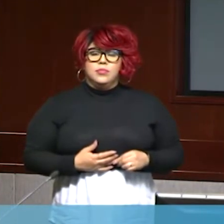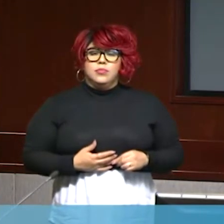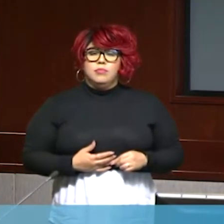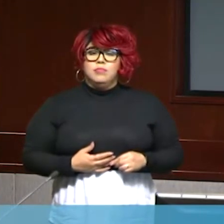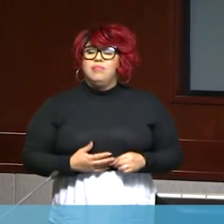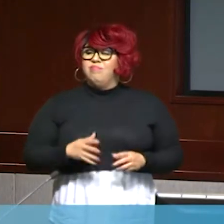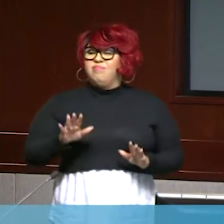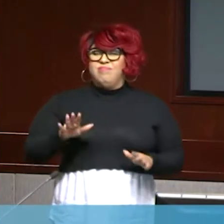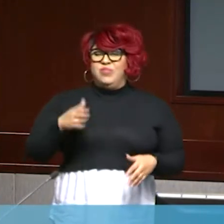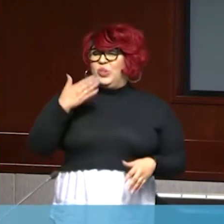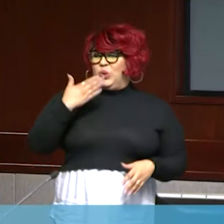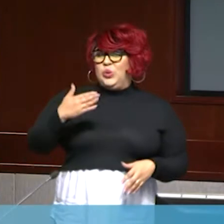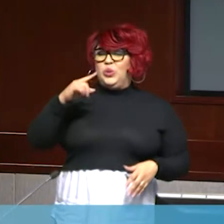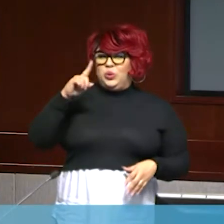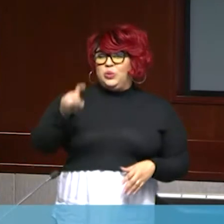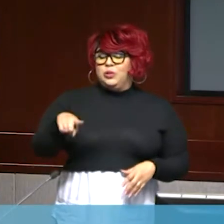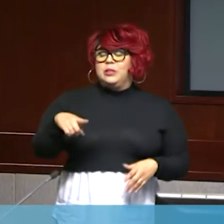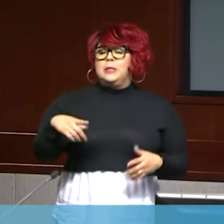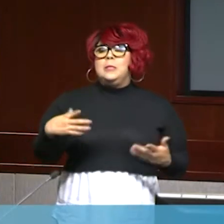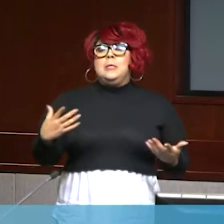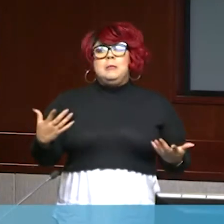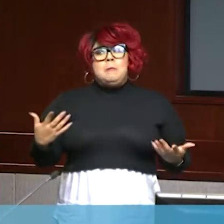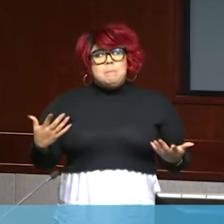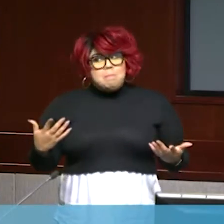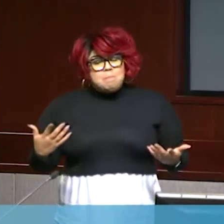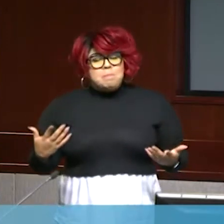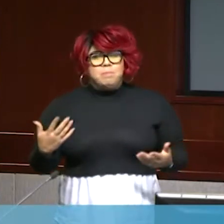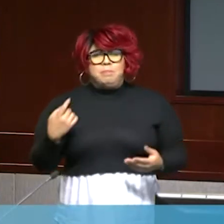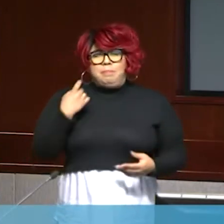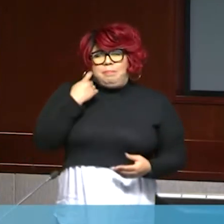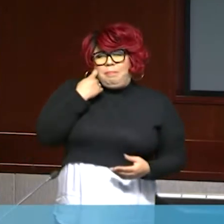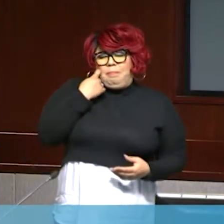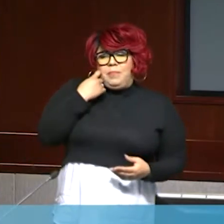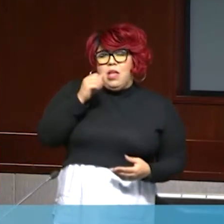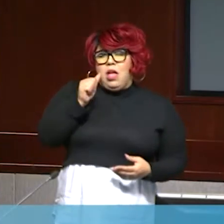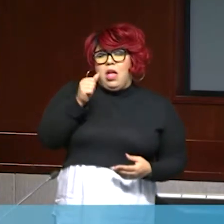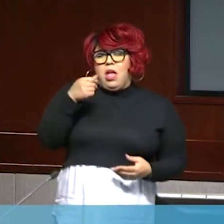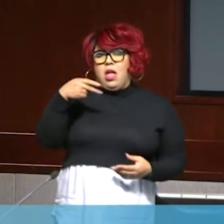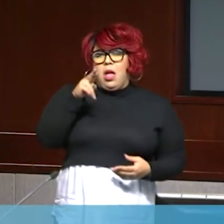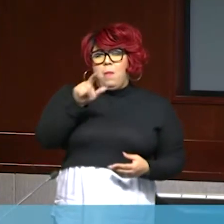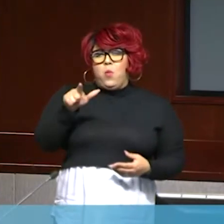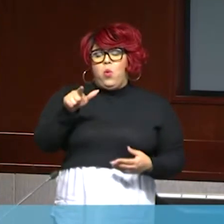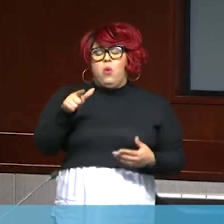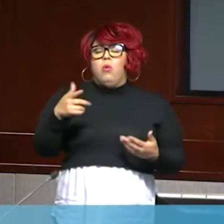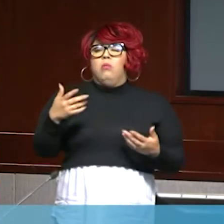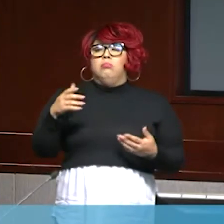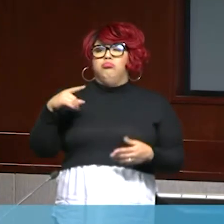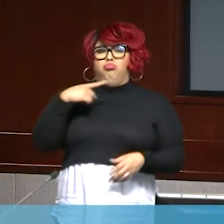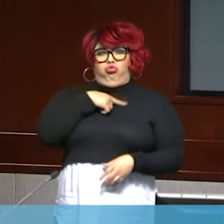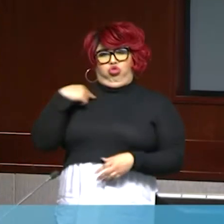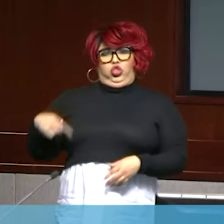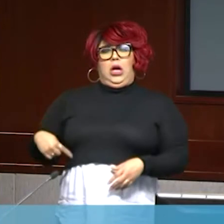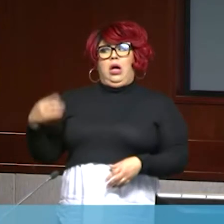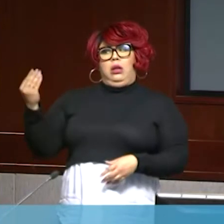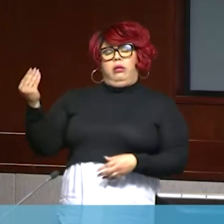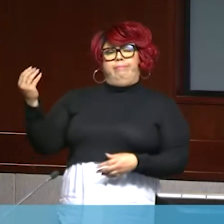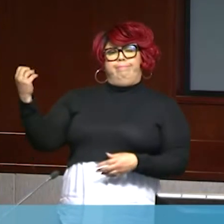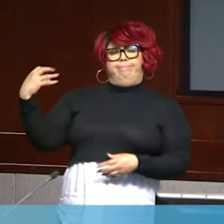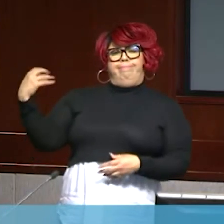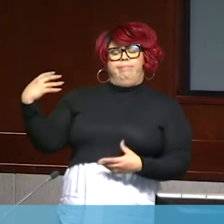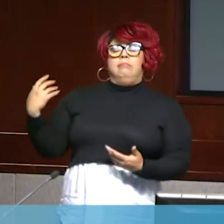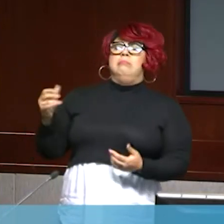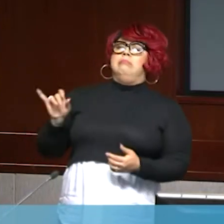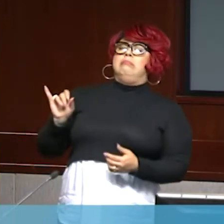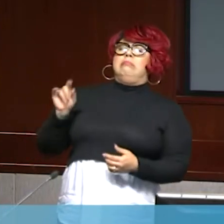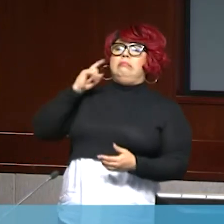That's a great question, Ralph. We know that actually in late April, information coming out of China identified a possibility that